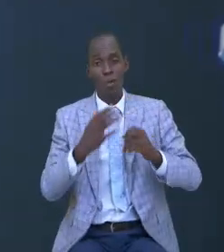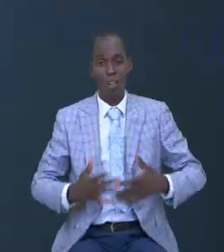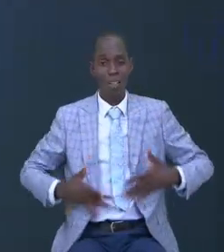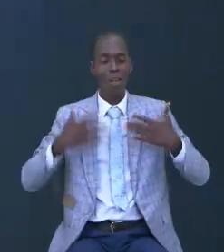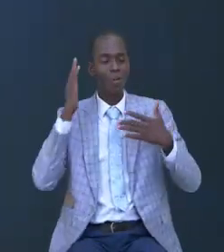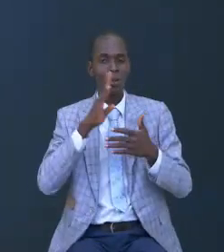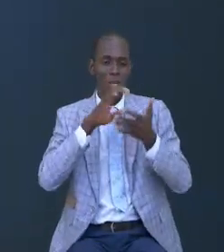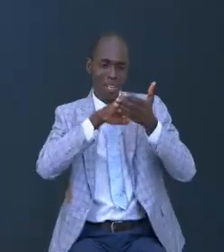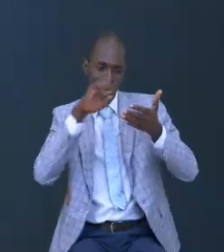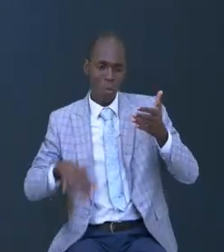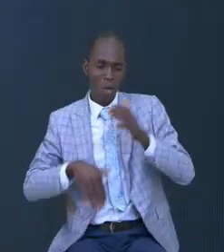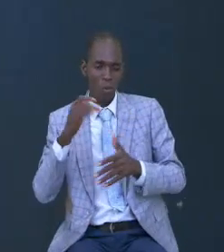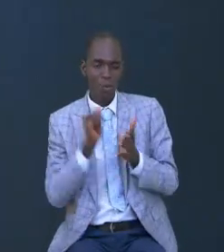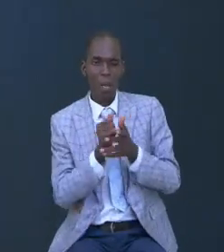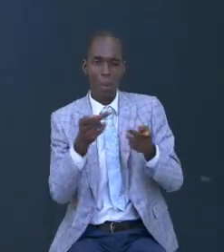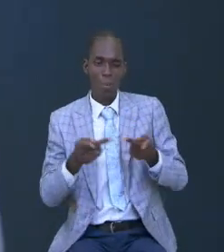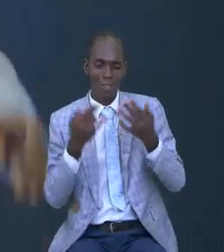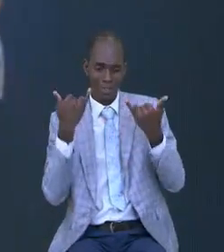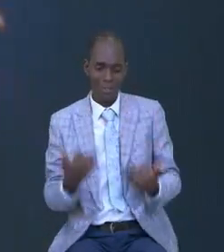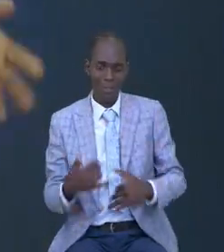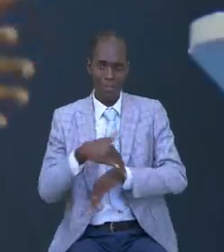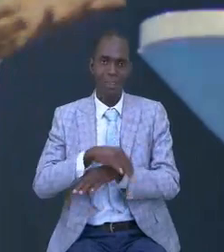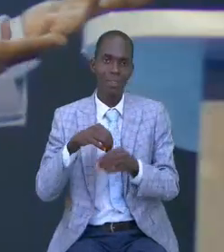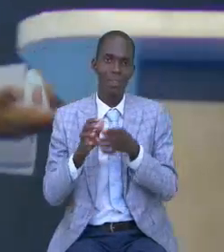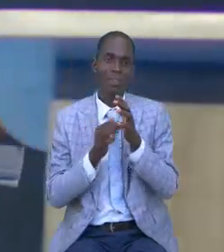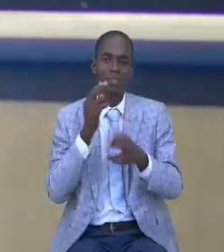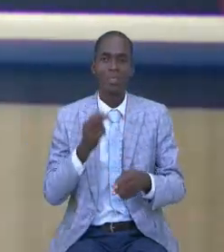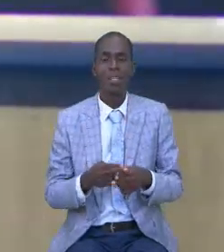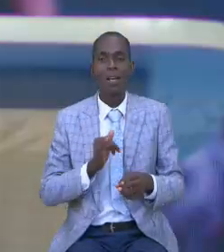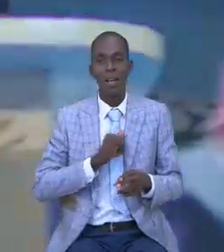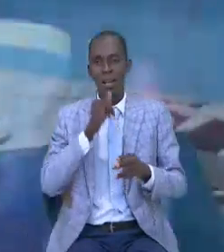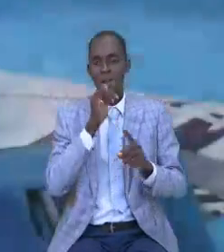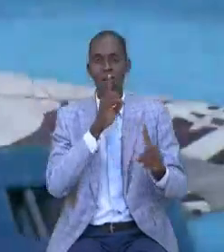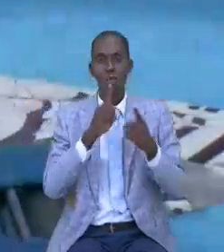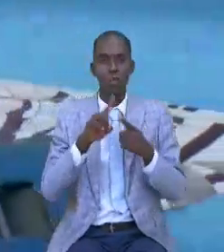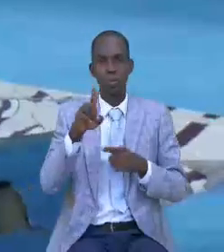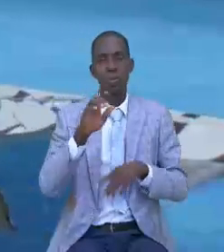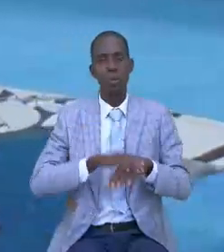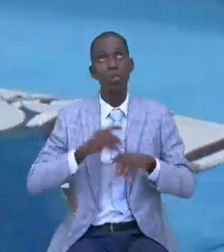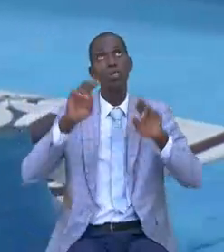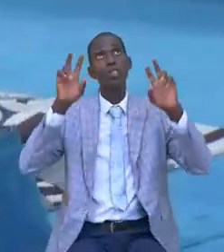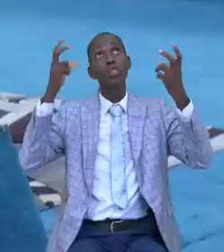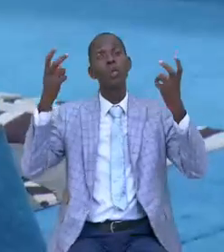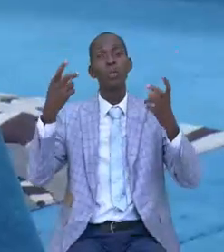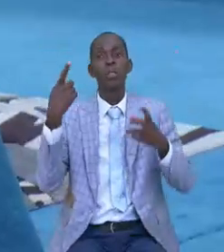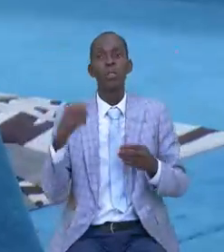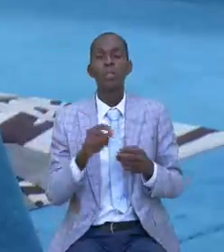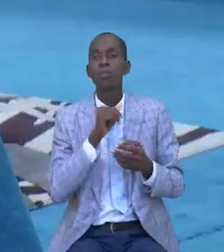of that place tonight in Jesus' name. I'm talking to you tonight on the